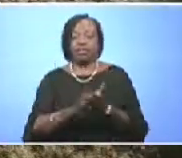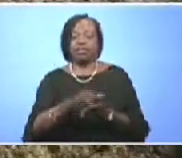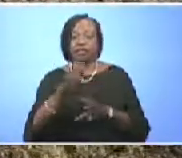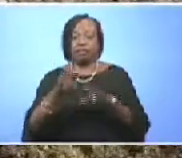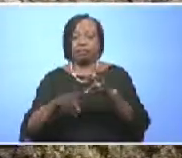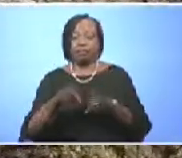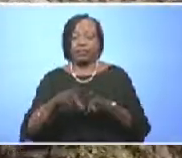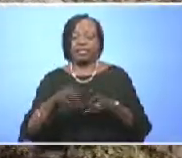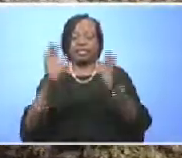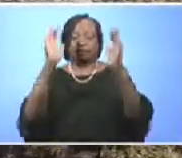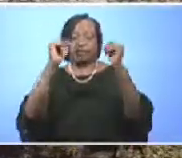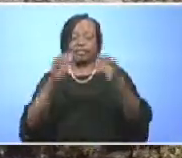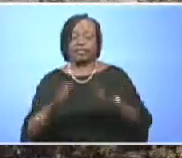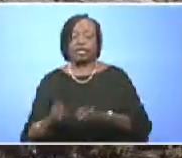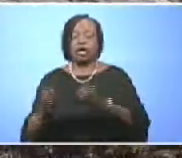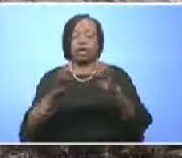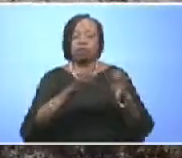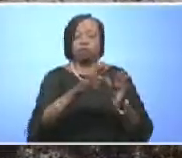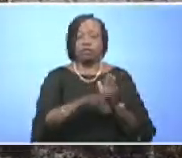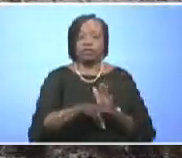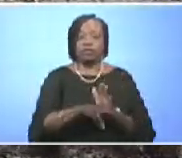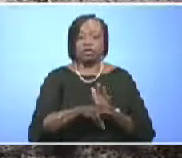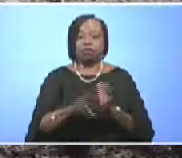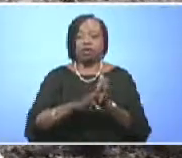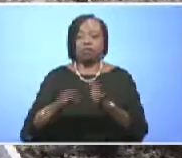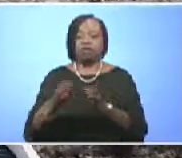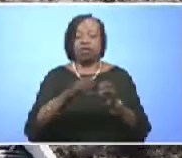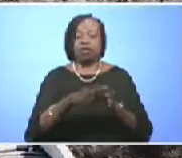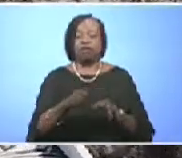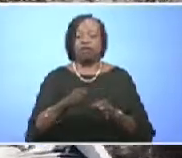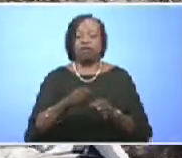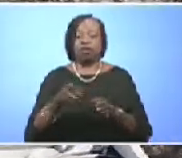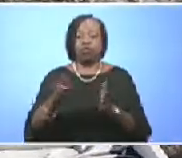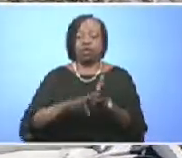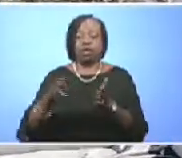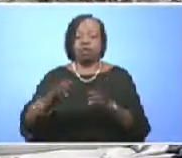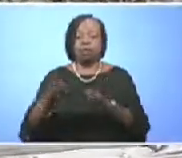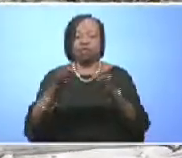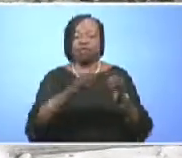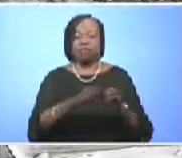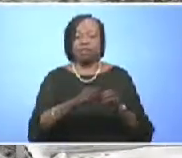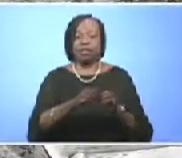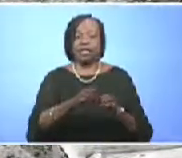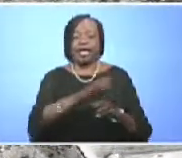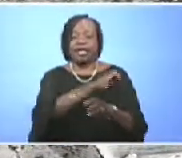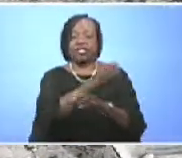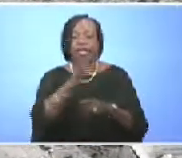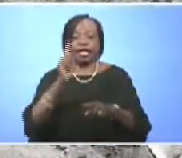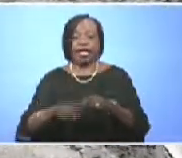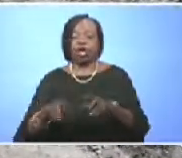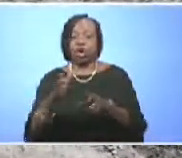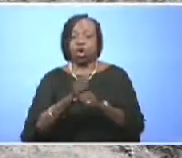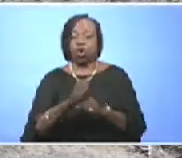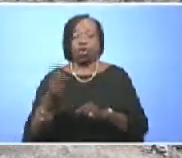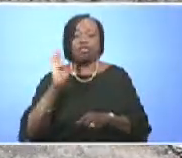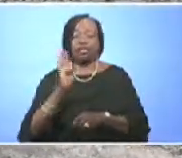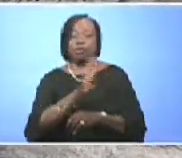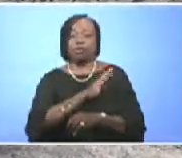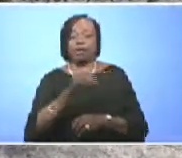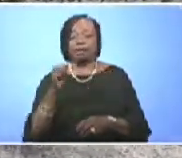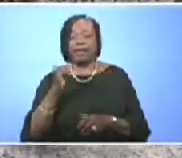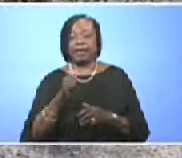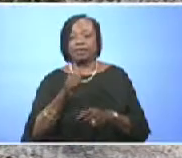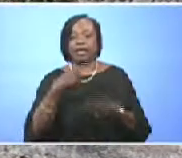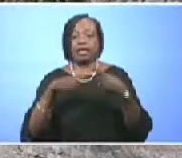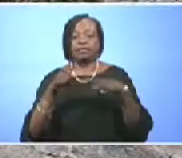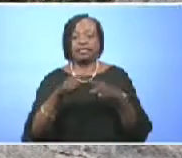to development of renewable energy, and that nothing ought to hold the board back when it comes to that. You will have several proposals that are